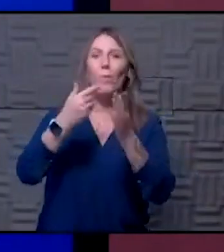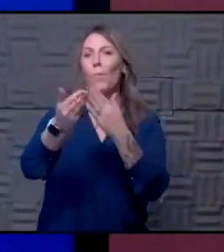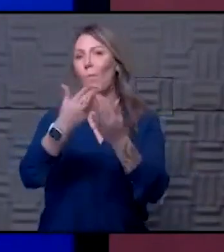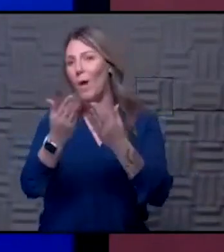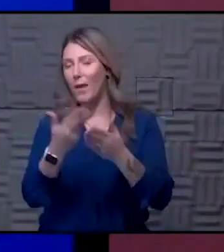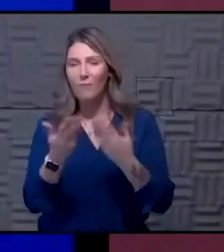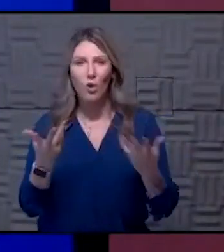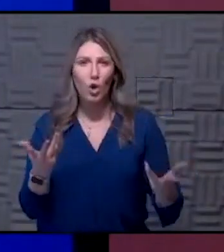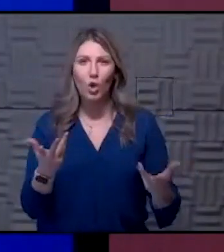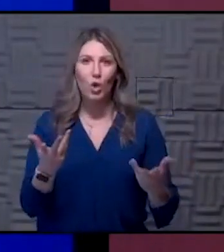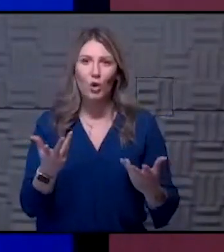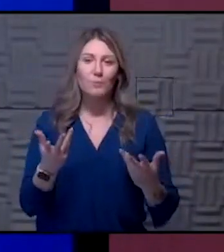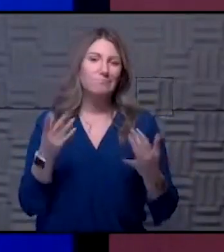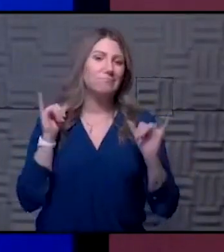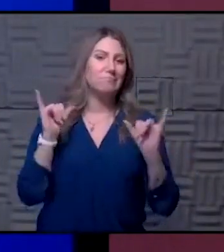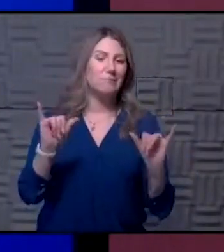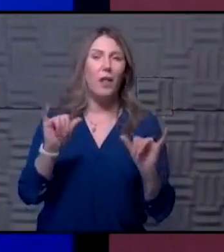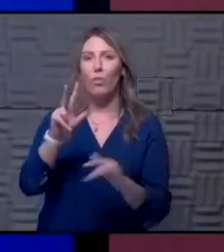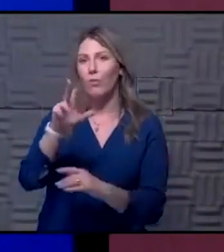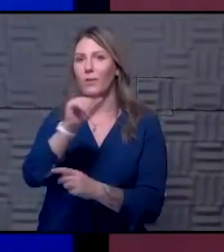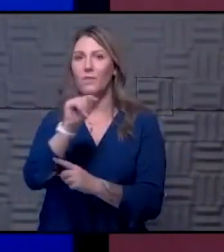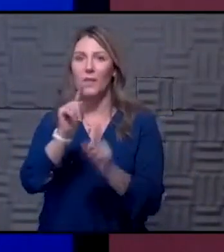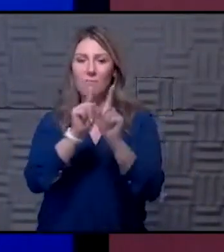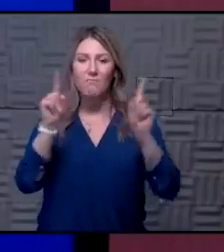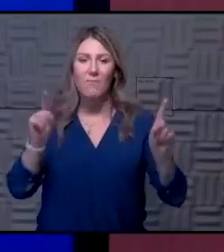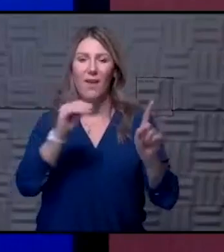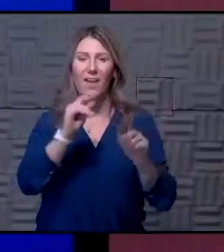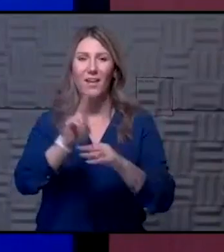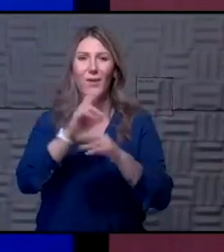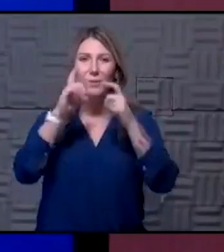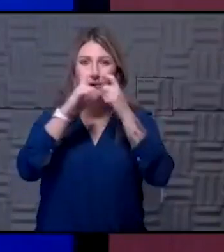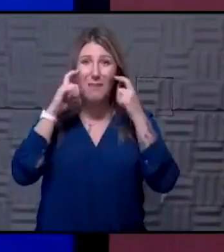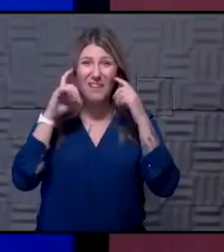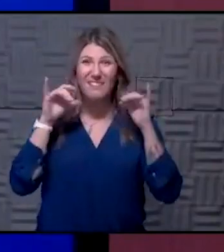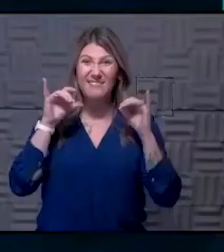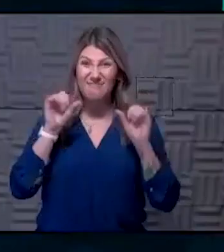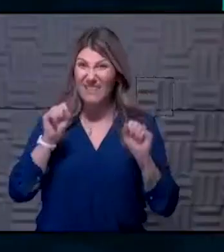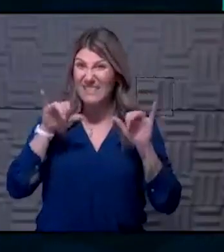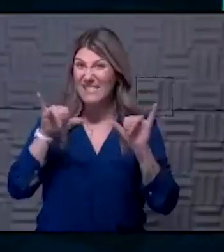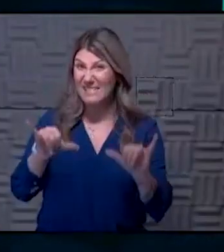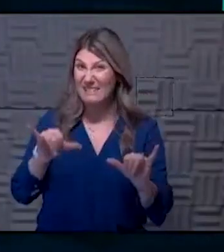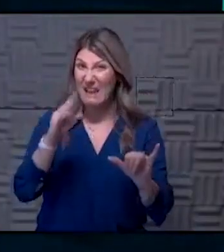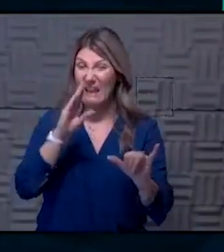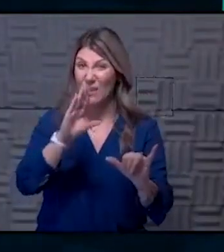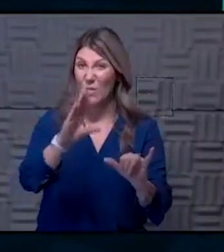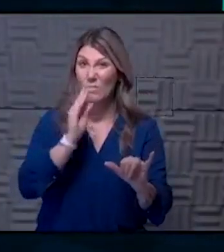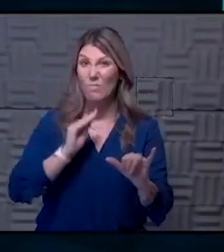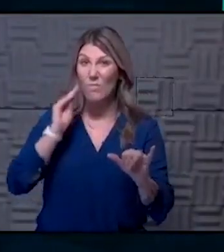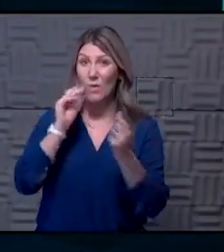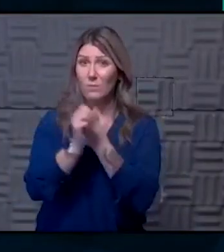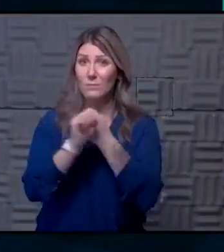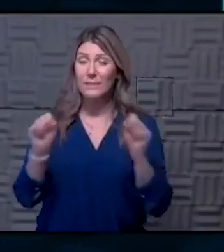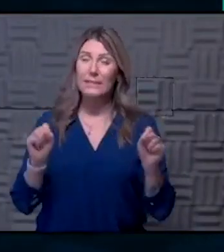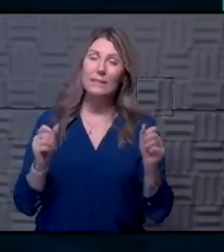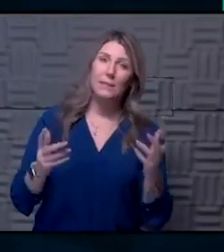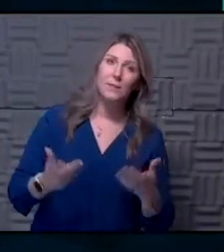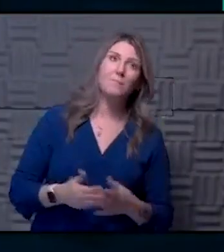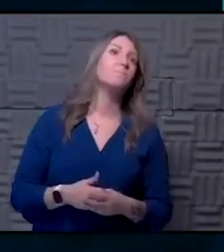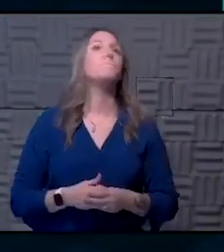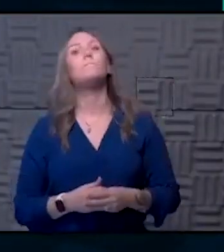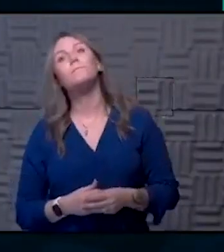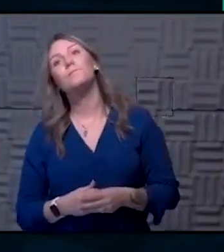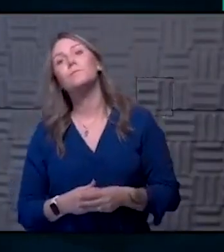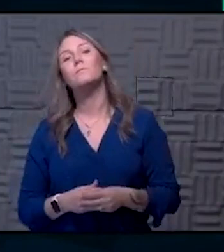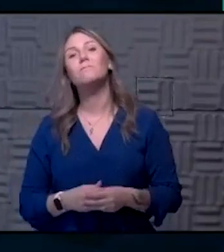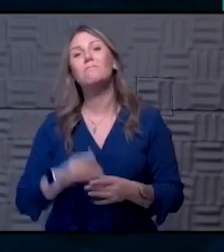and they stay 3 feet apart and they're masked? Can somebody stay in your home safely? Yeah, I mean, if